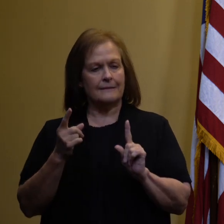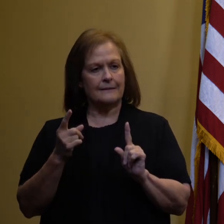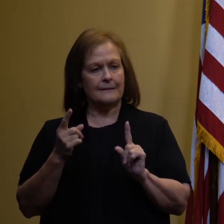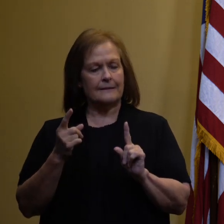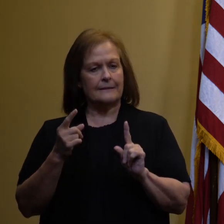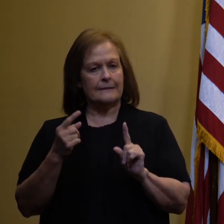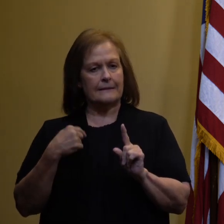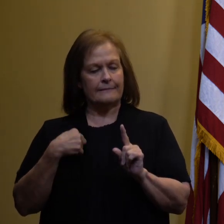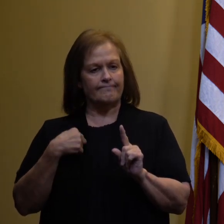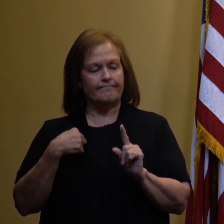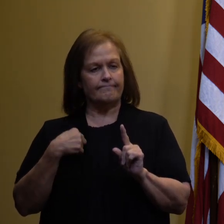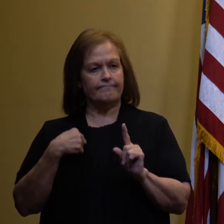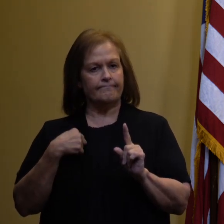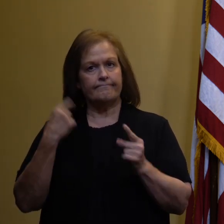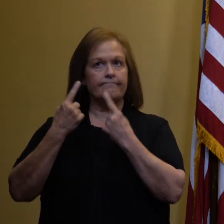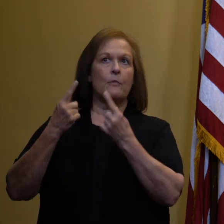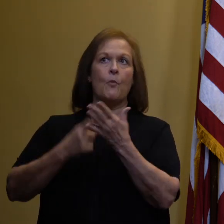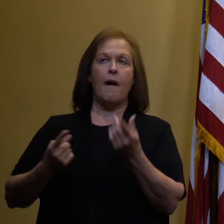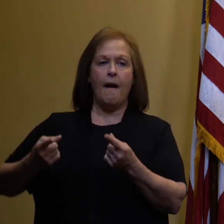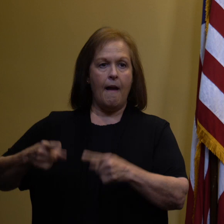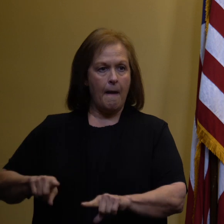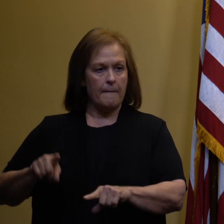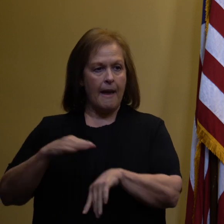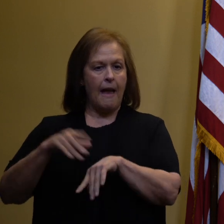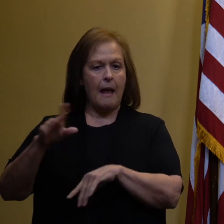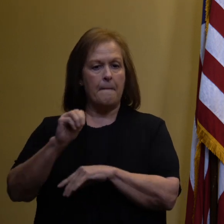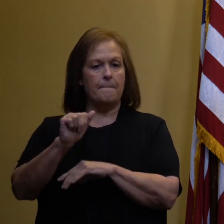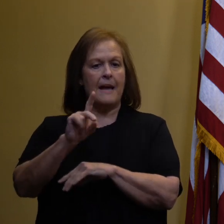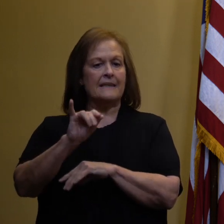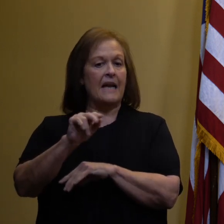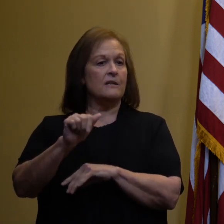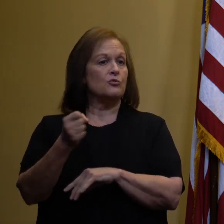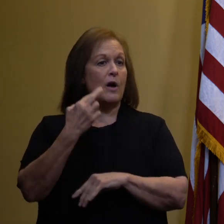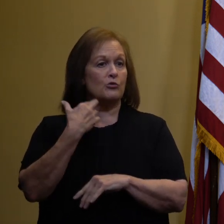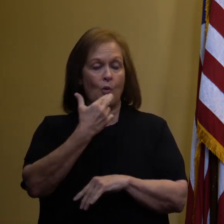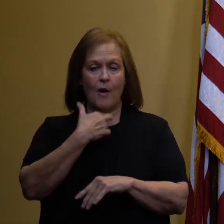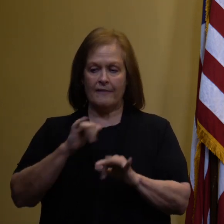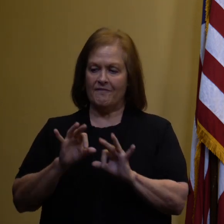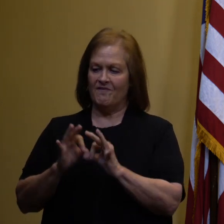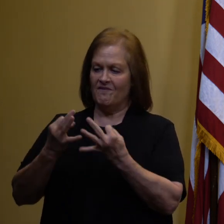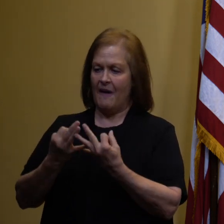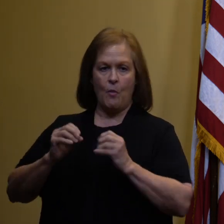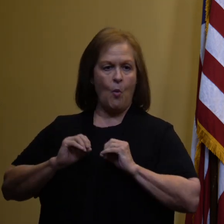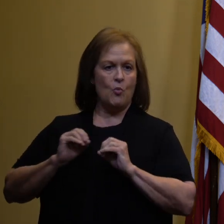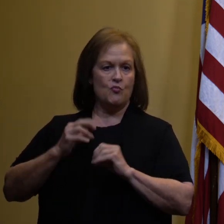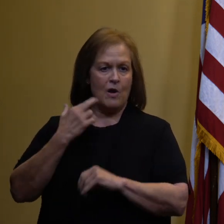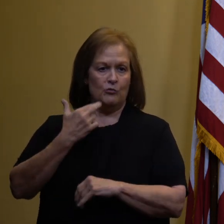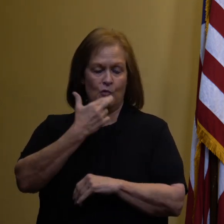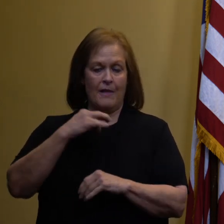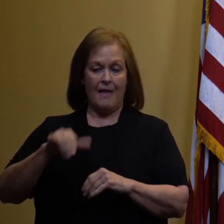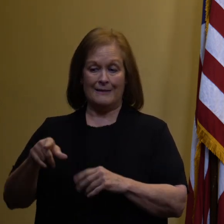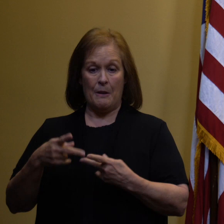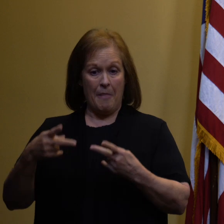right back to the incident at Mandina's, our family-owned restaurant, a place